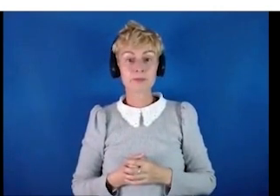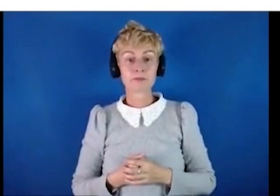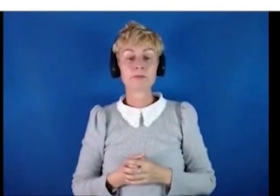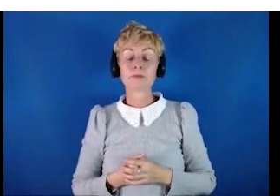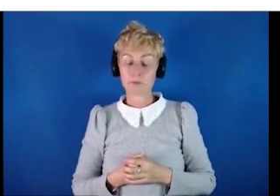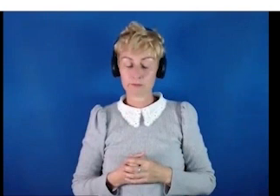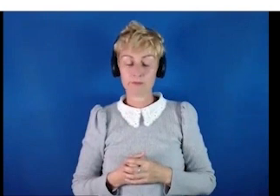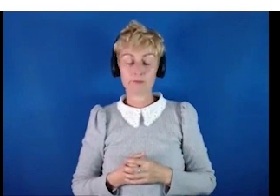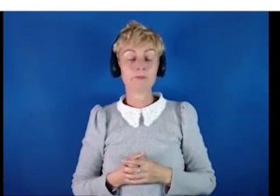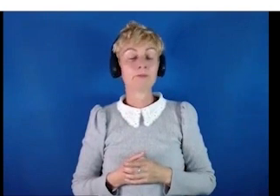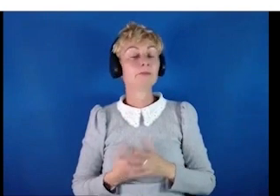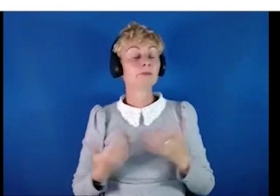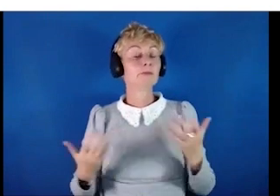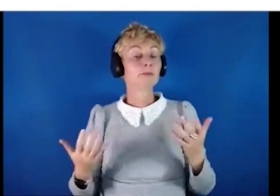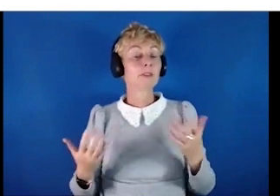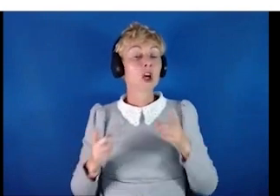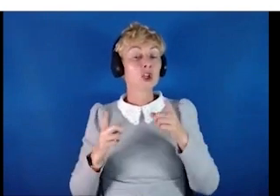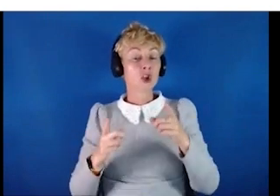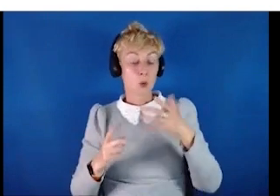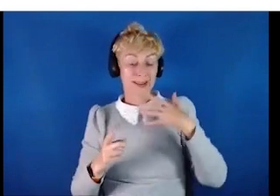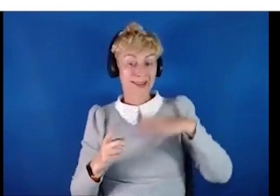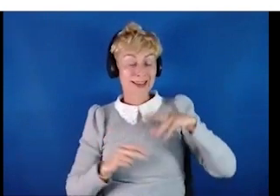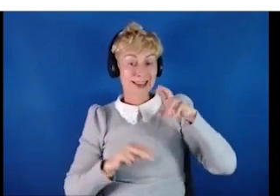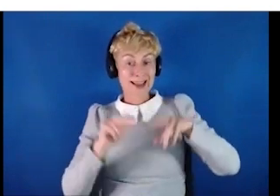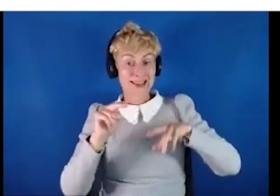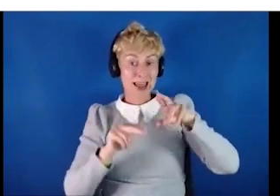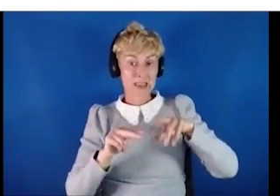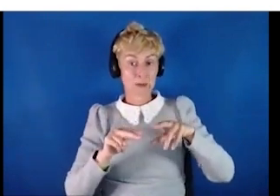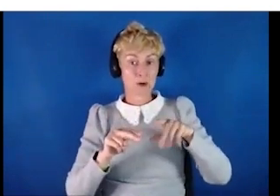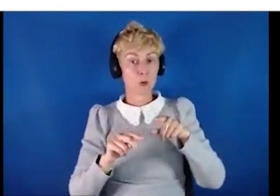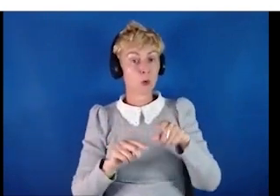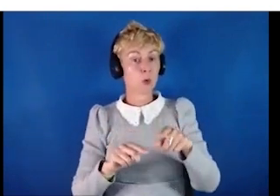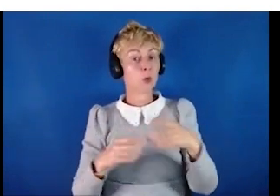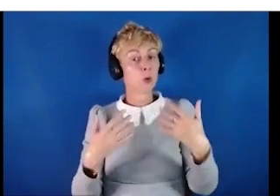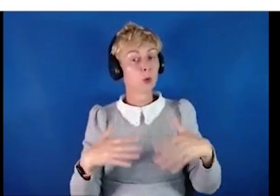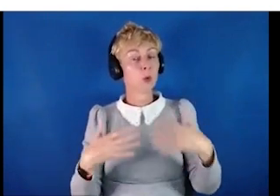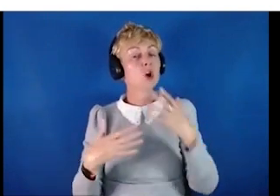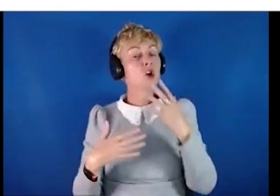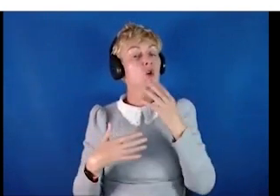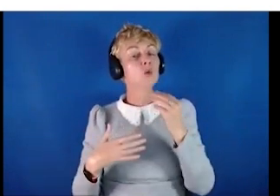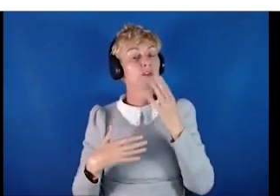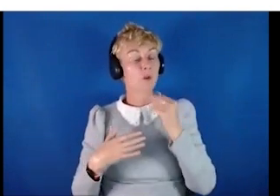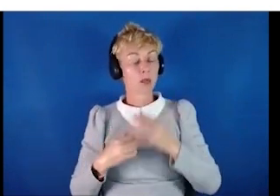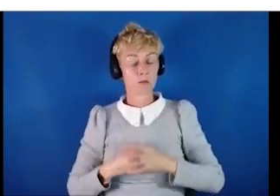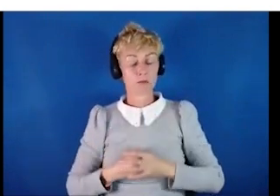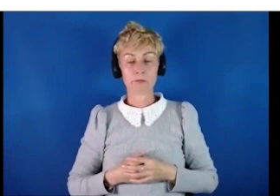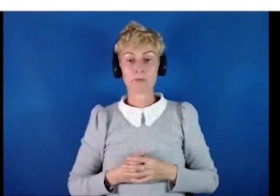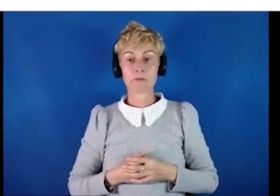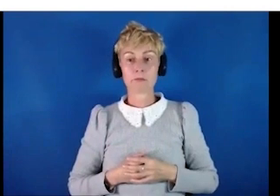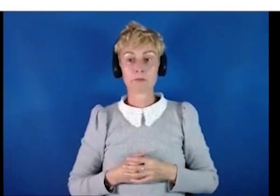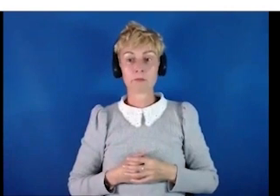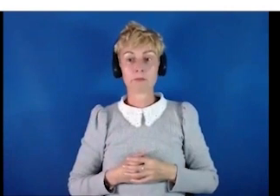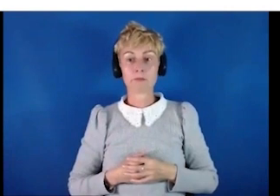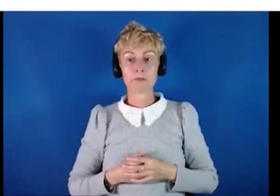So in fact, the needs assessment was really, really useful for us,